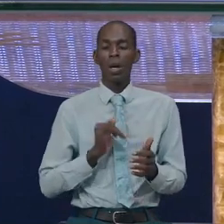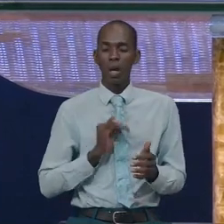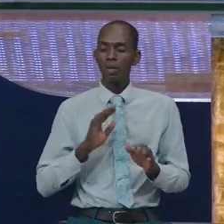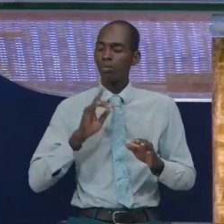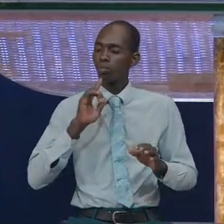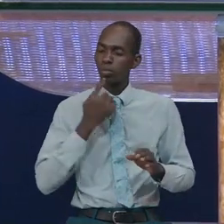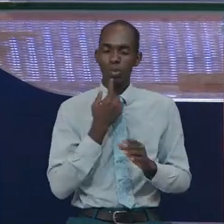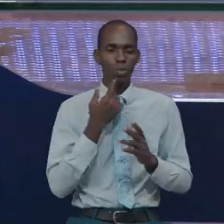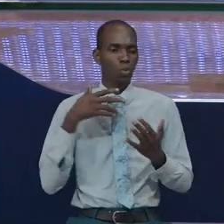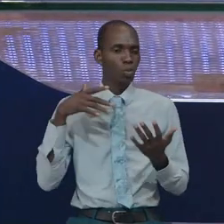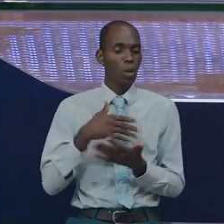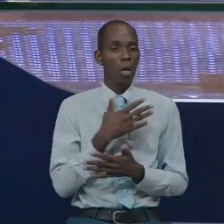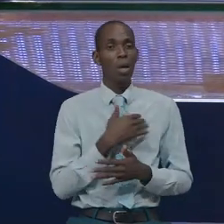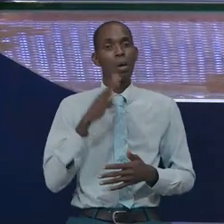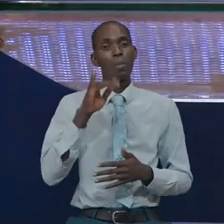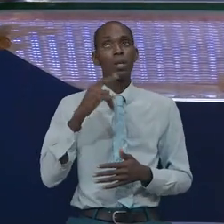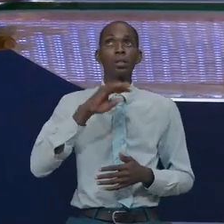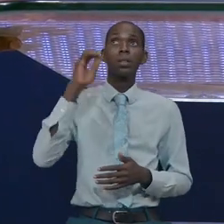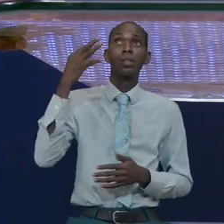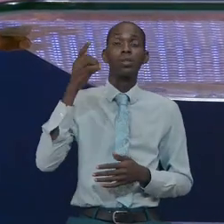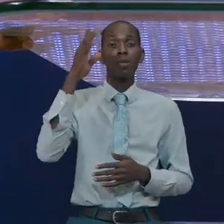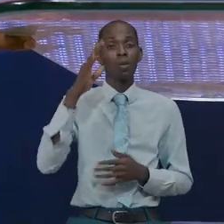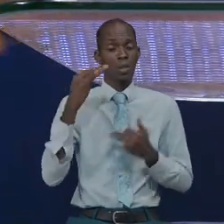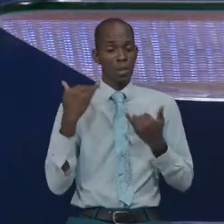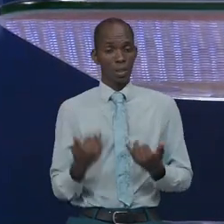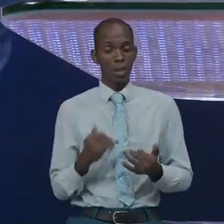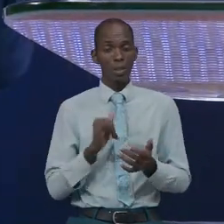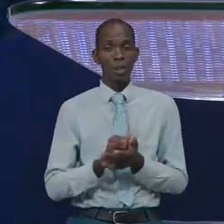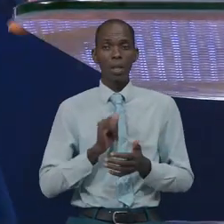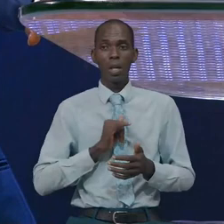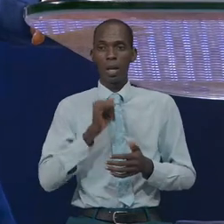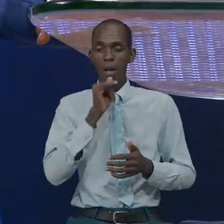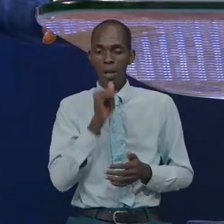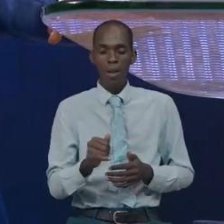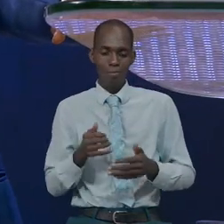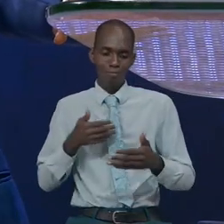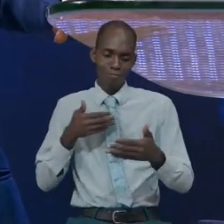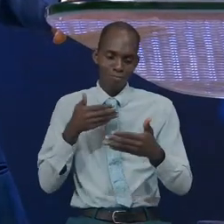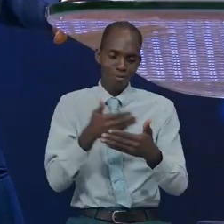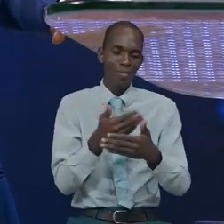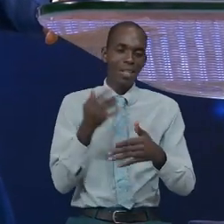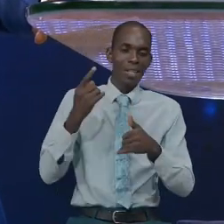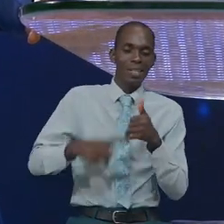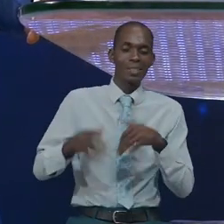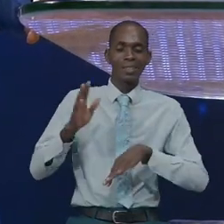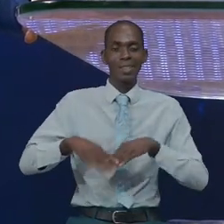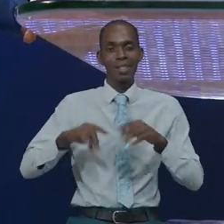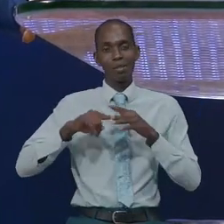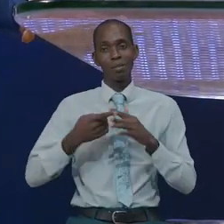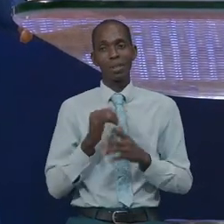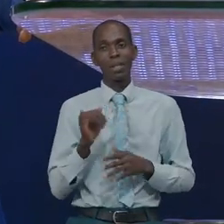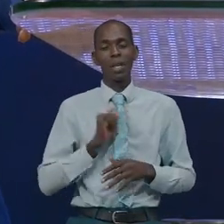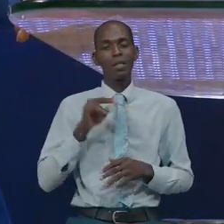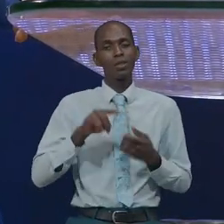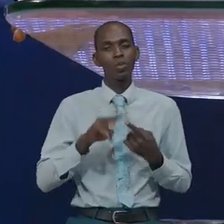And by the grace of God, now that I am nearer the end than at the beginning, I need to be very